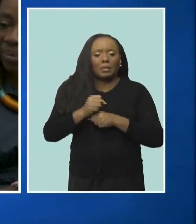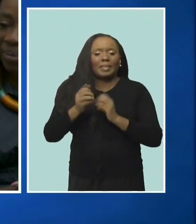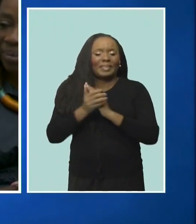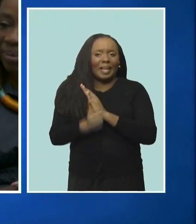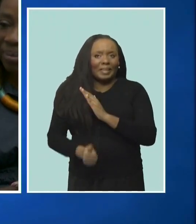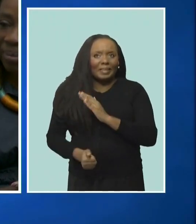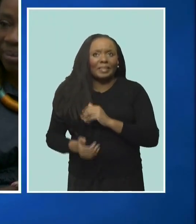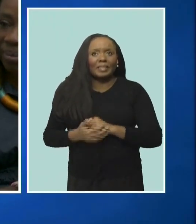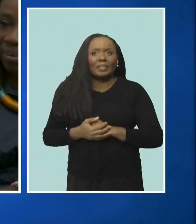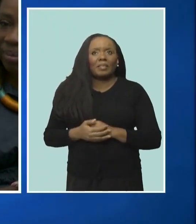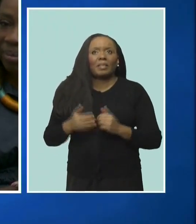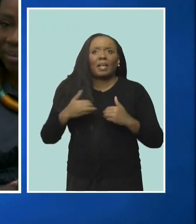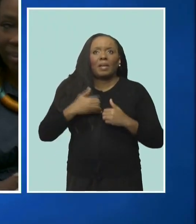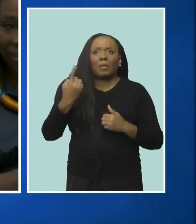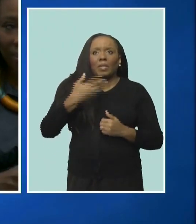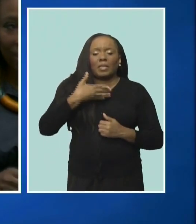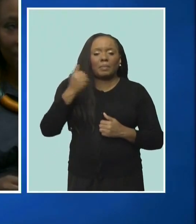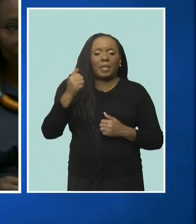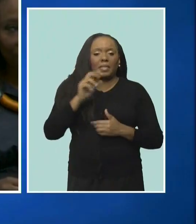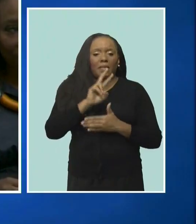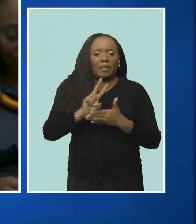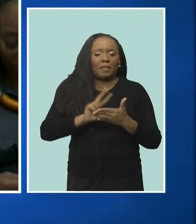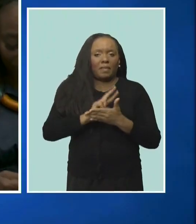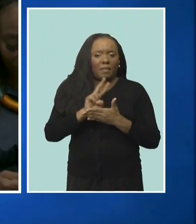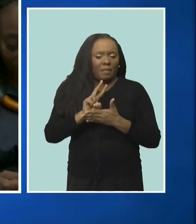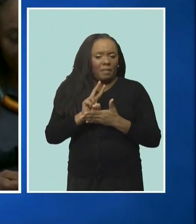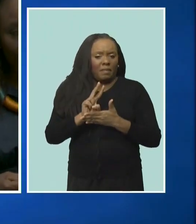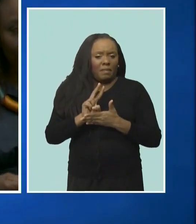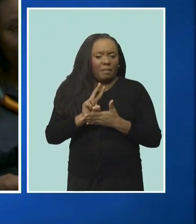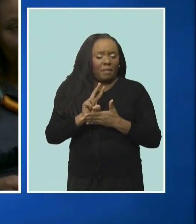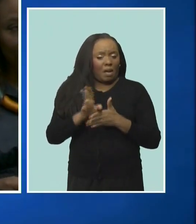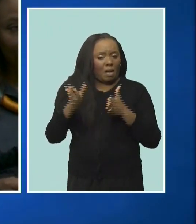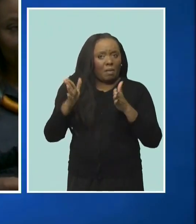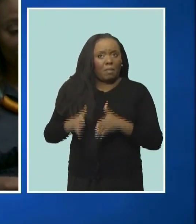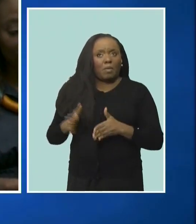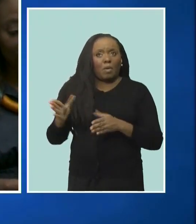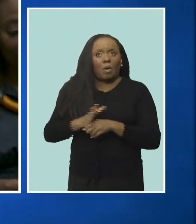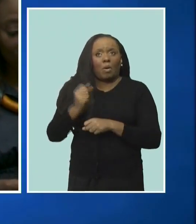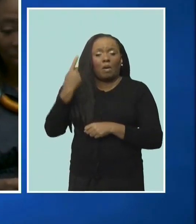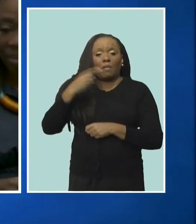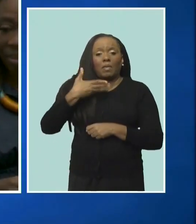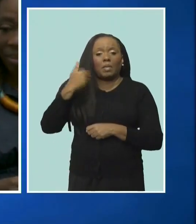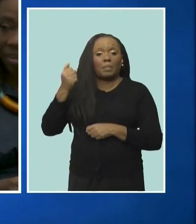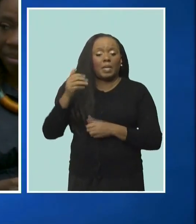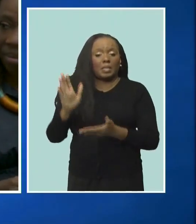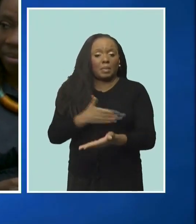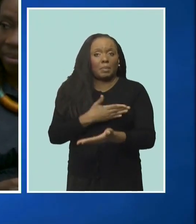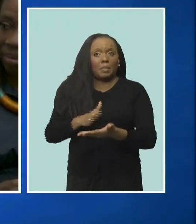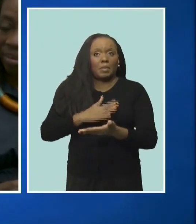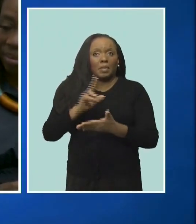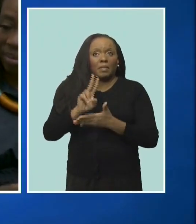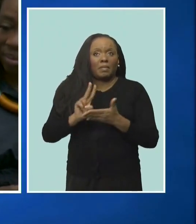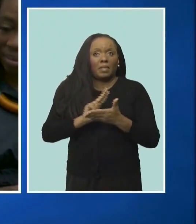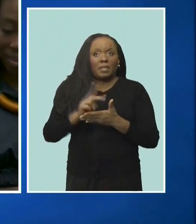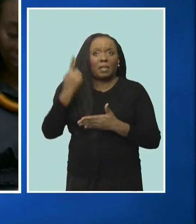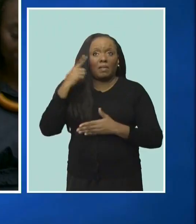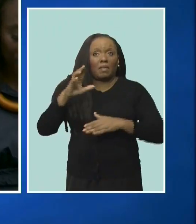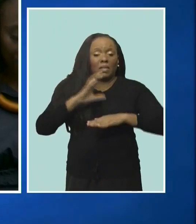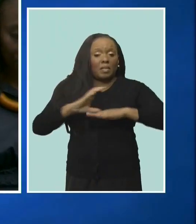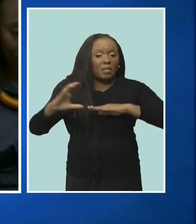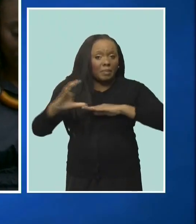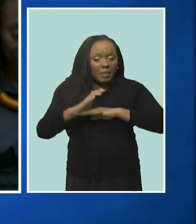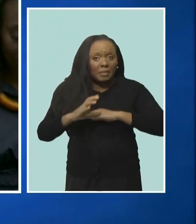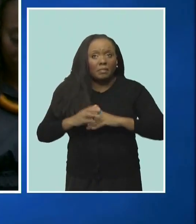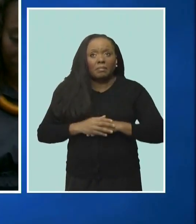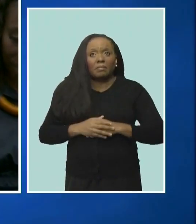the best videographers in Barbados who won awards in 2017 for the best music video of the year in the entire Caribbean. Is